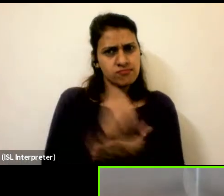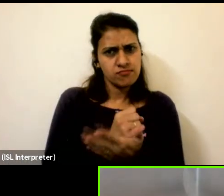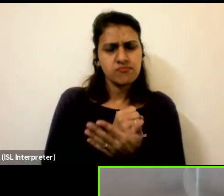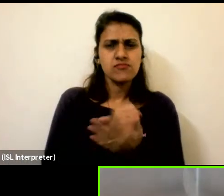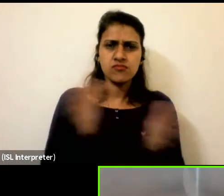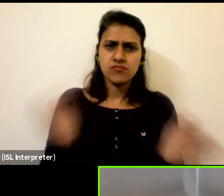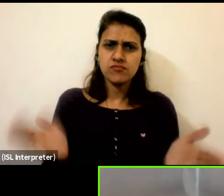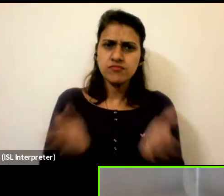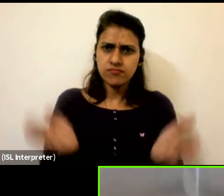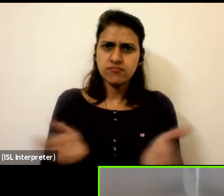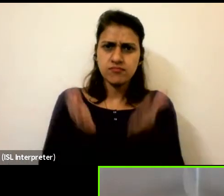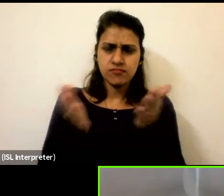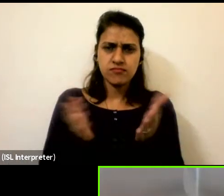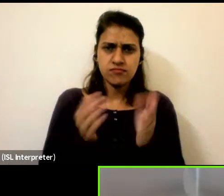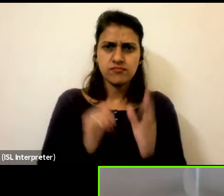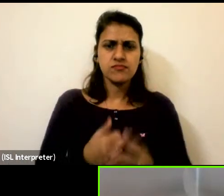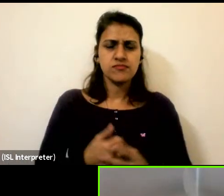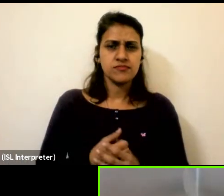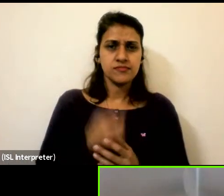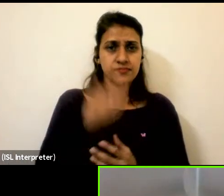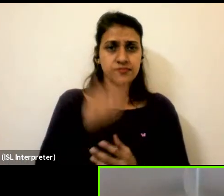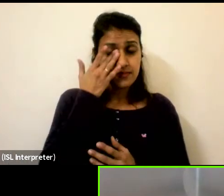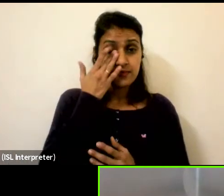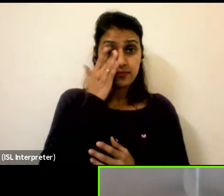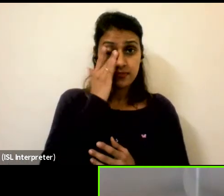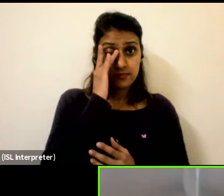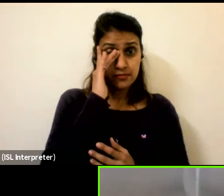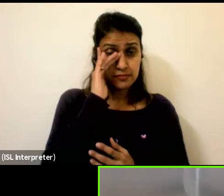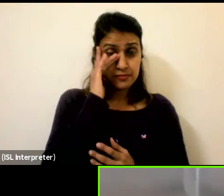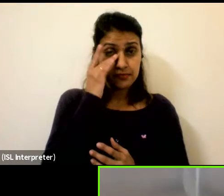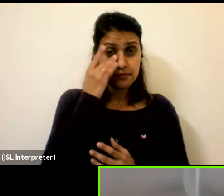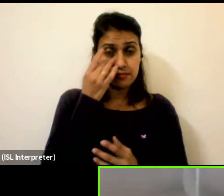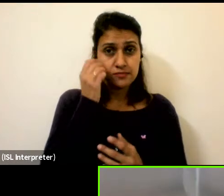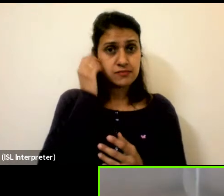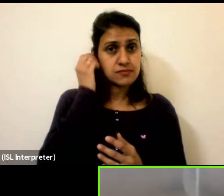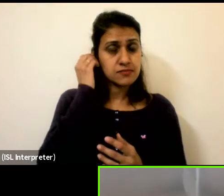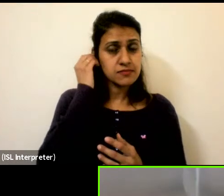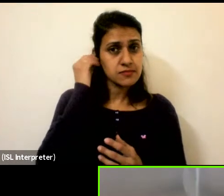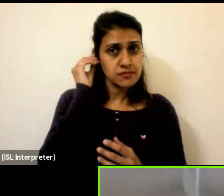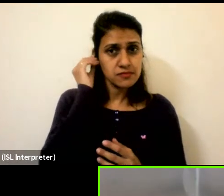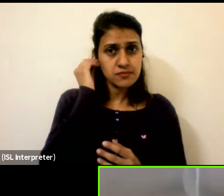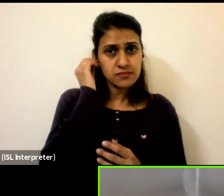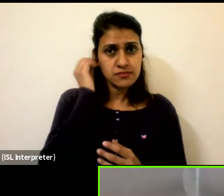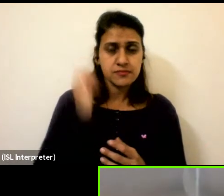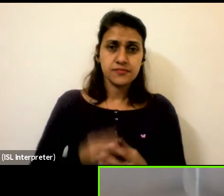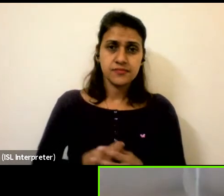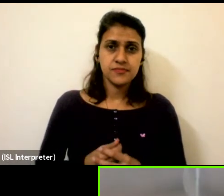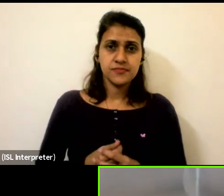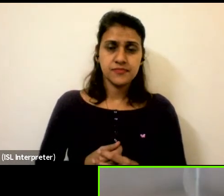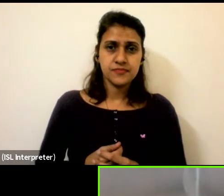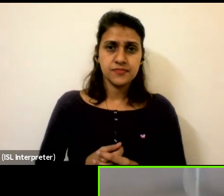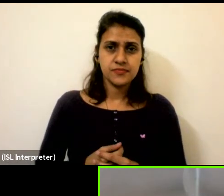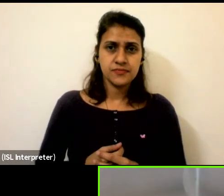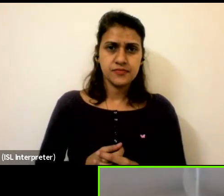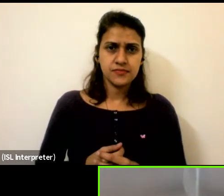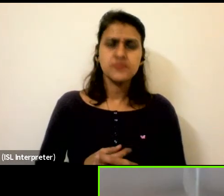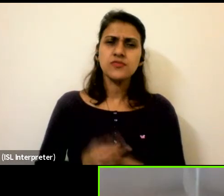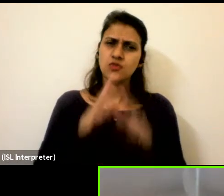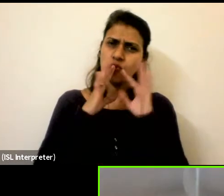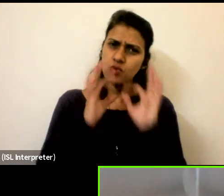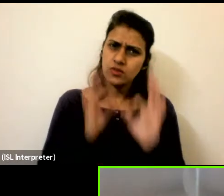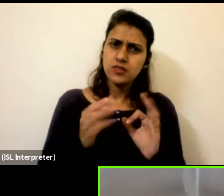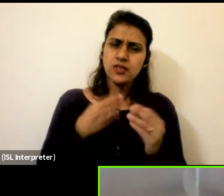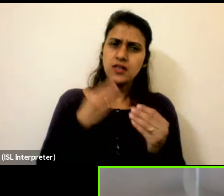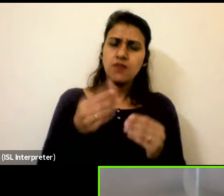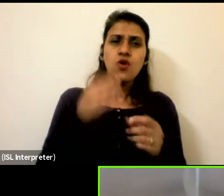be from the specially abled. Now, we are, we are in conformity with the